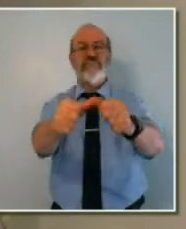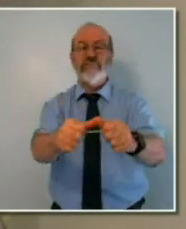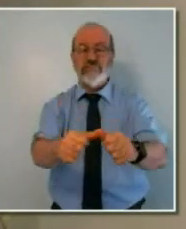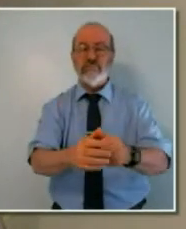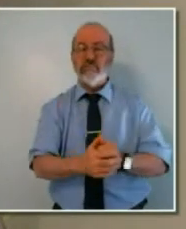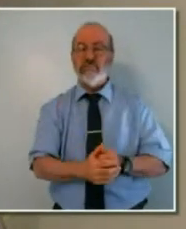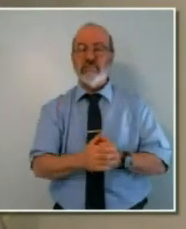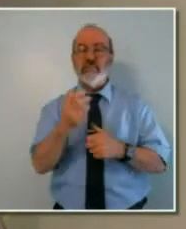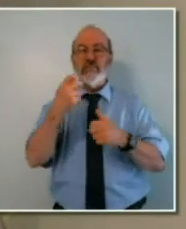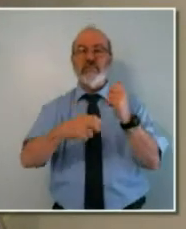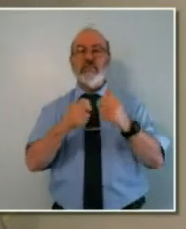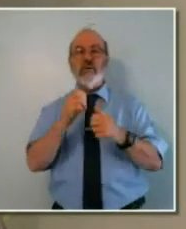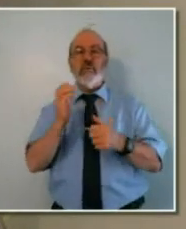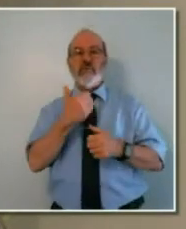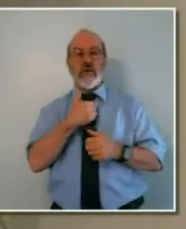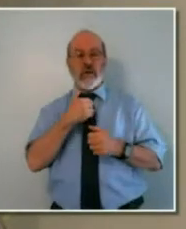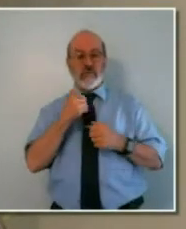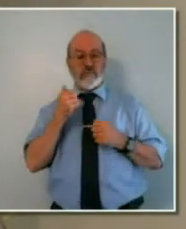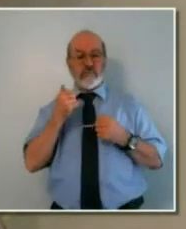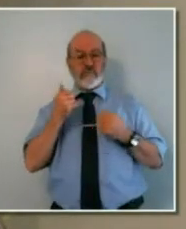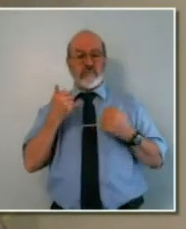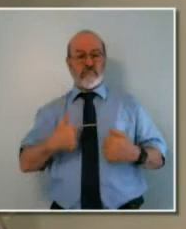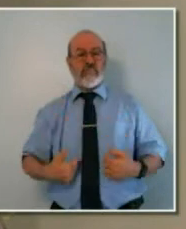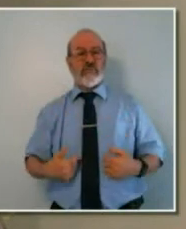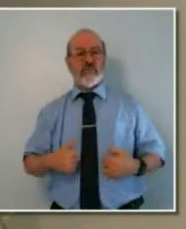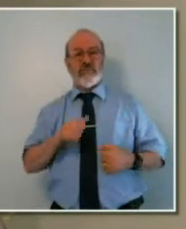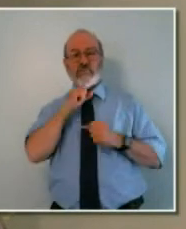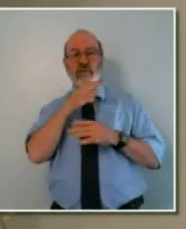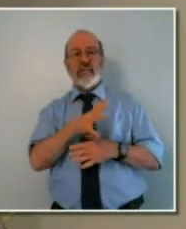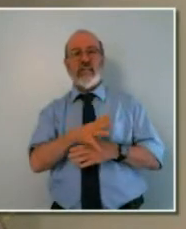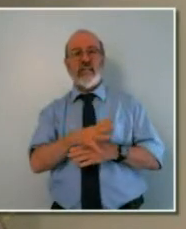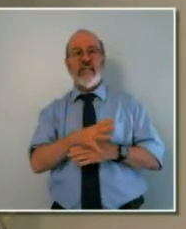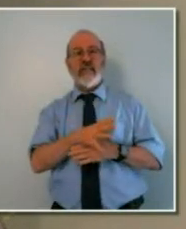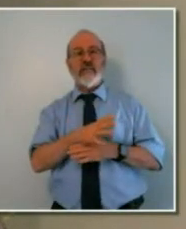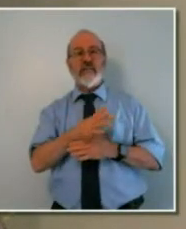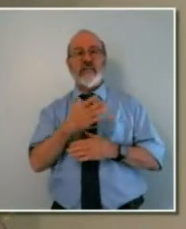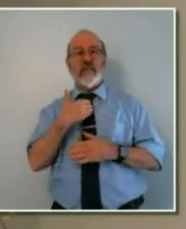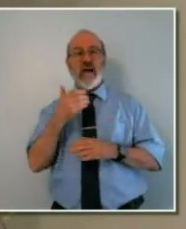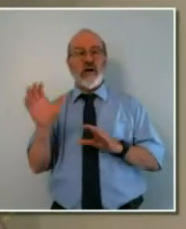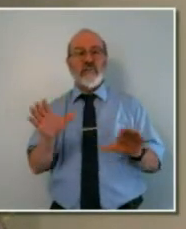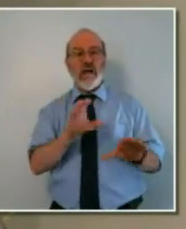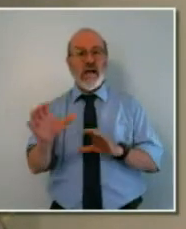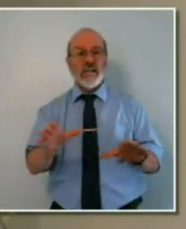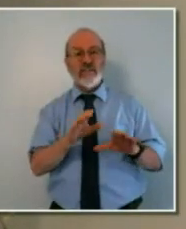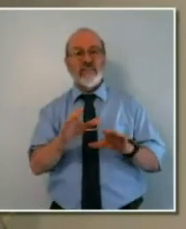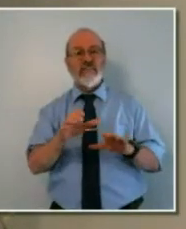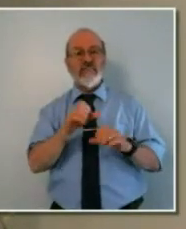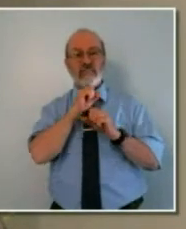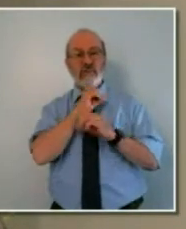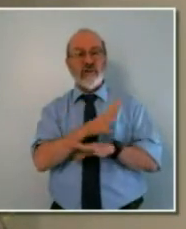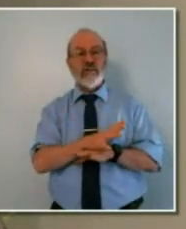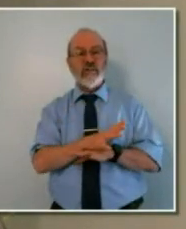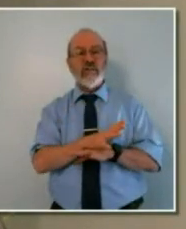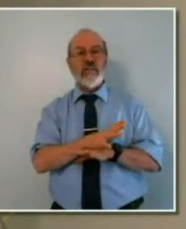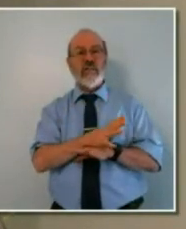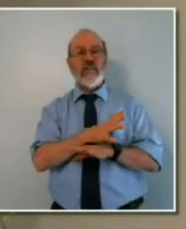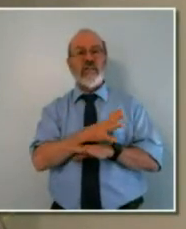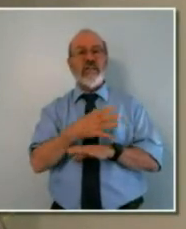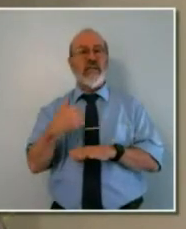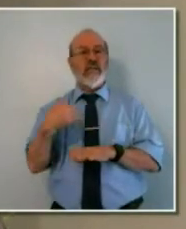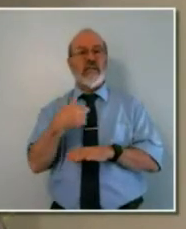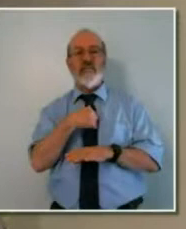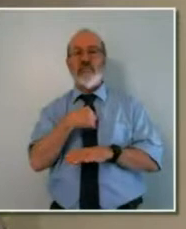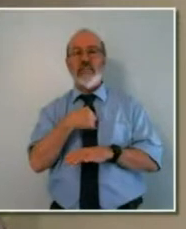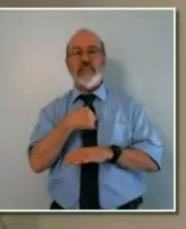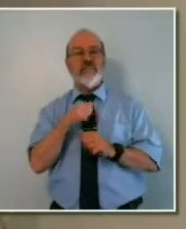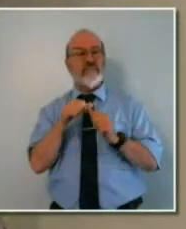problem is our persons, we're unclean, and our performances are unclean, and